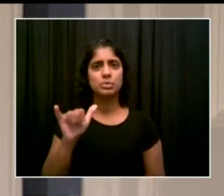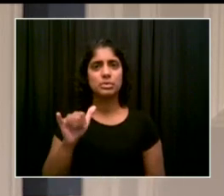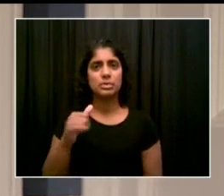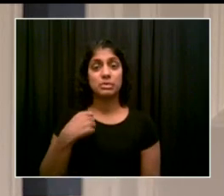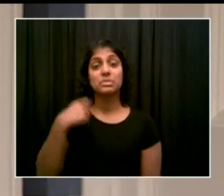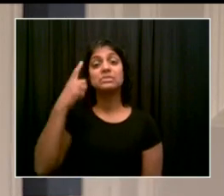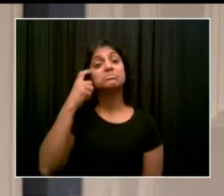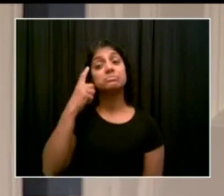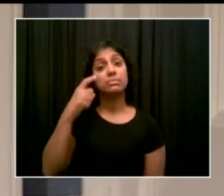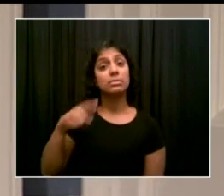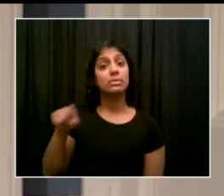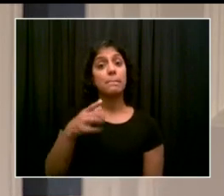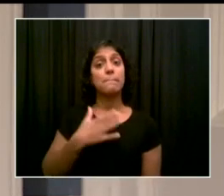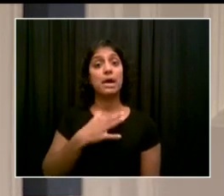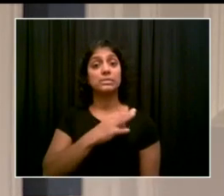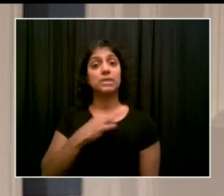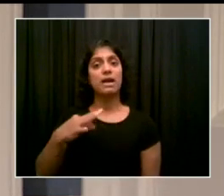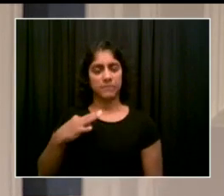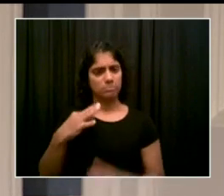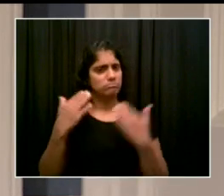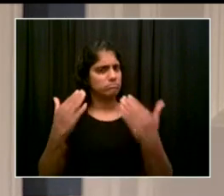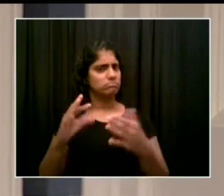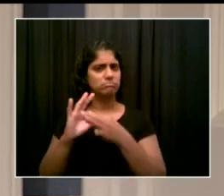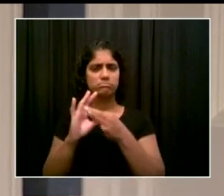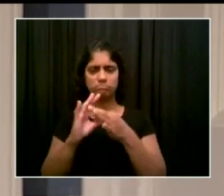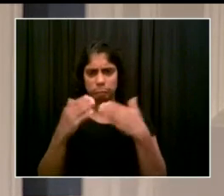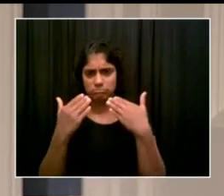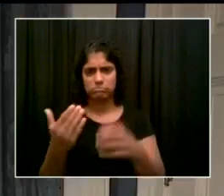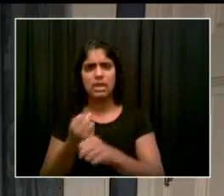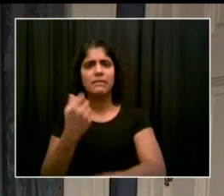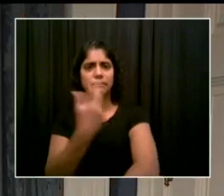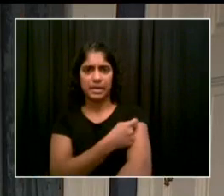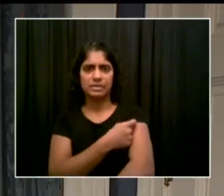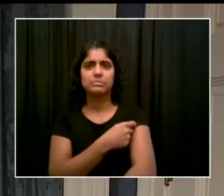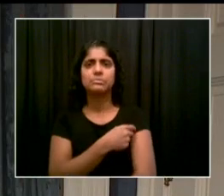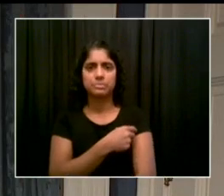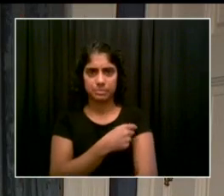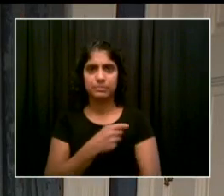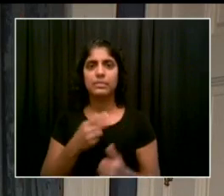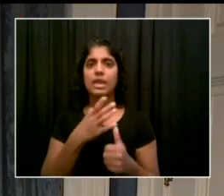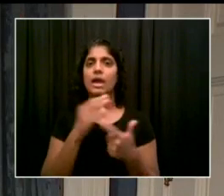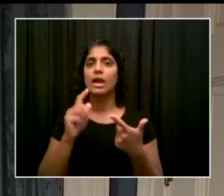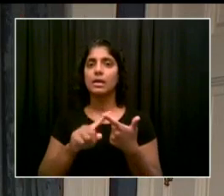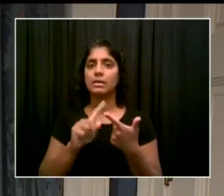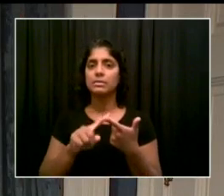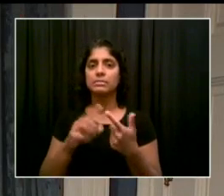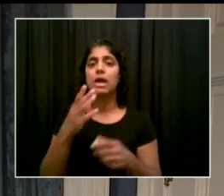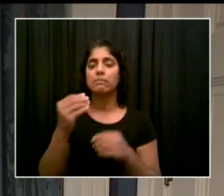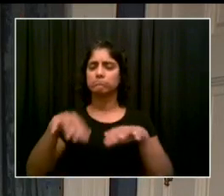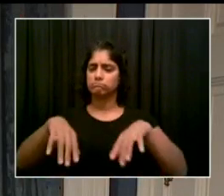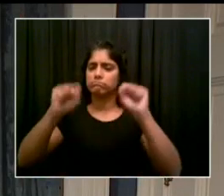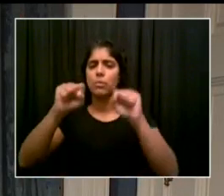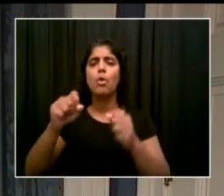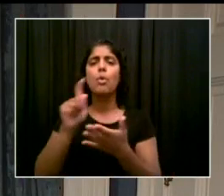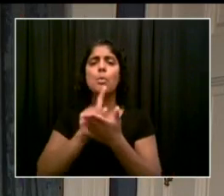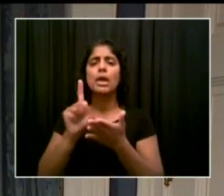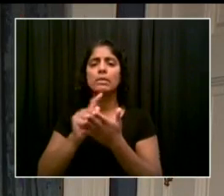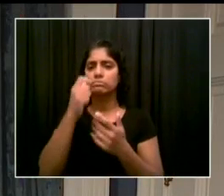that they can be sure they're not transmitting the virus. Thank you, Doctor. Go ahead, Jen.